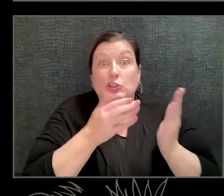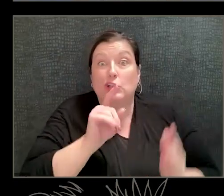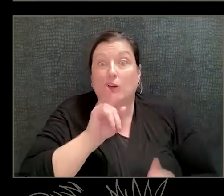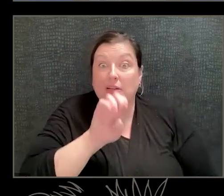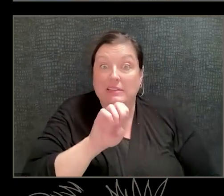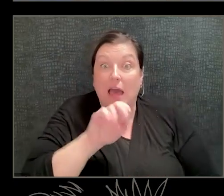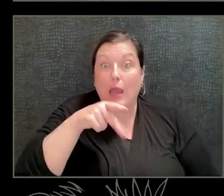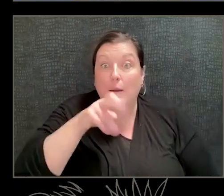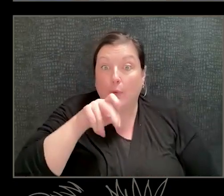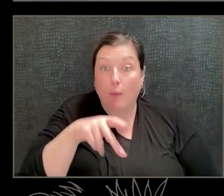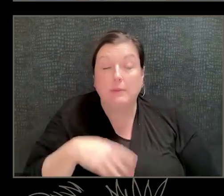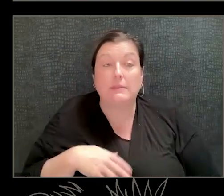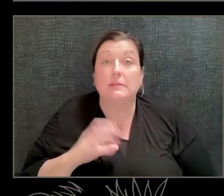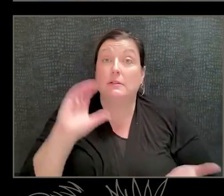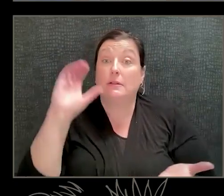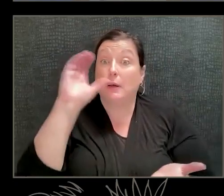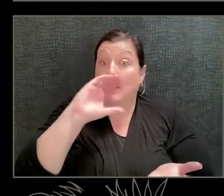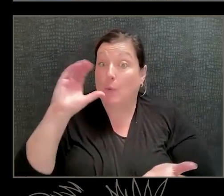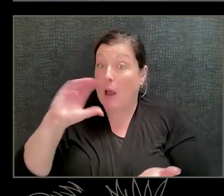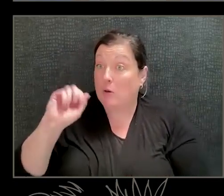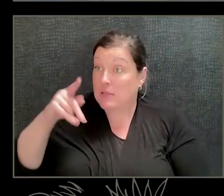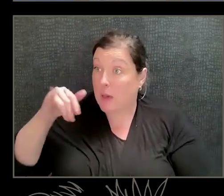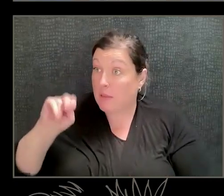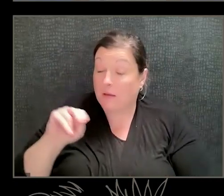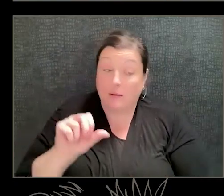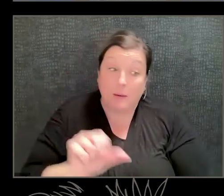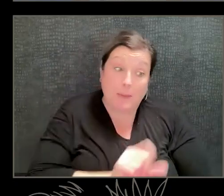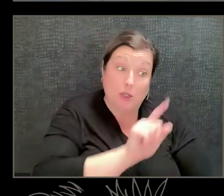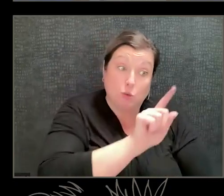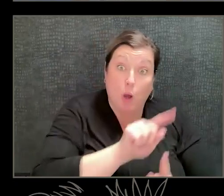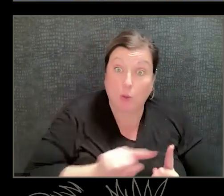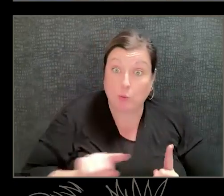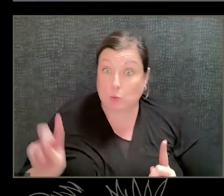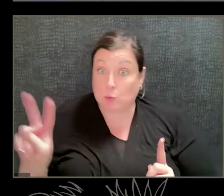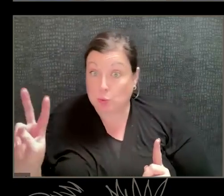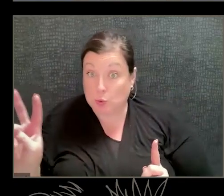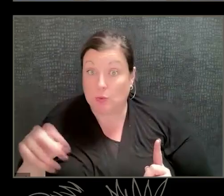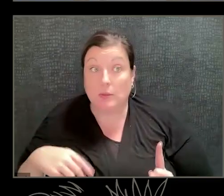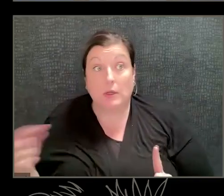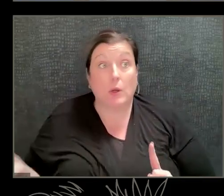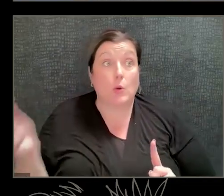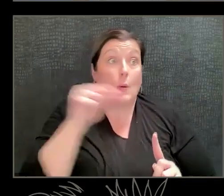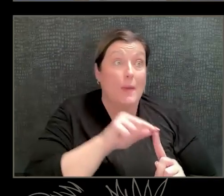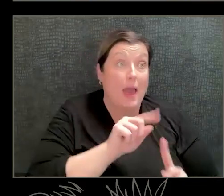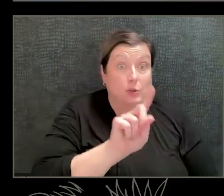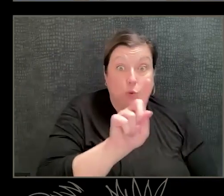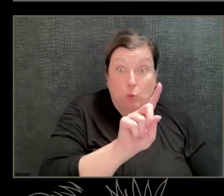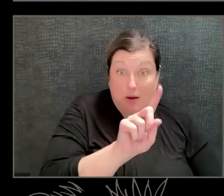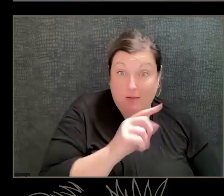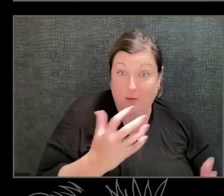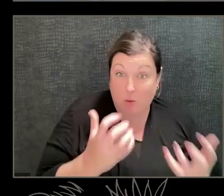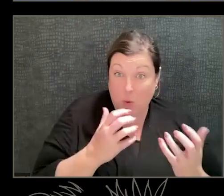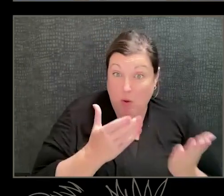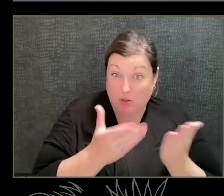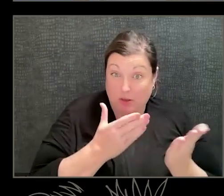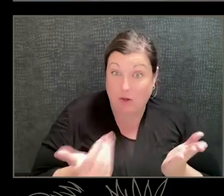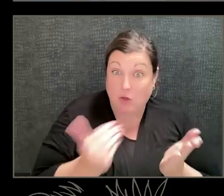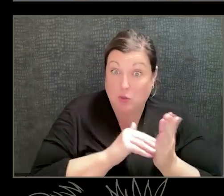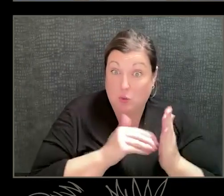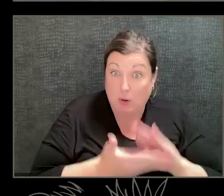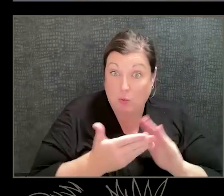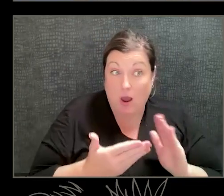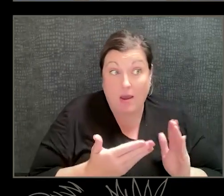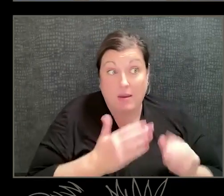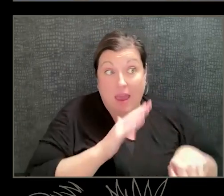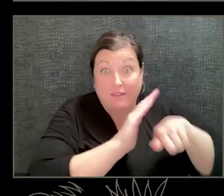around your web application, let's say you browse from page 1 to page 2, and then you browse back to page 1. Do we want the server to rerun and fetch fresh